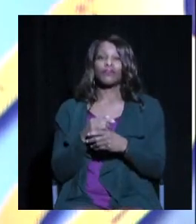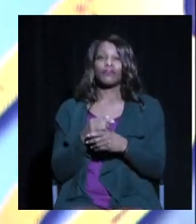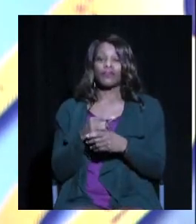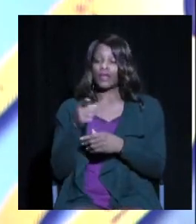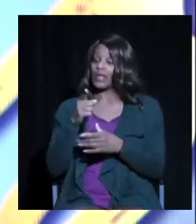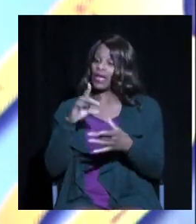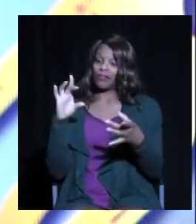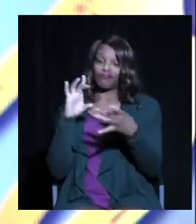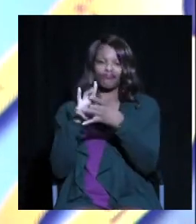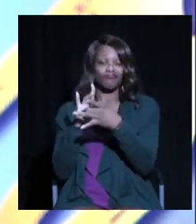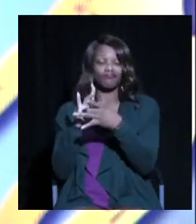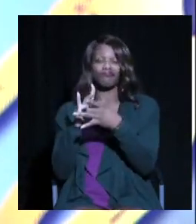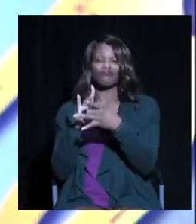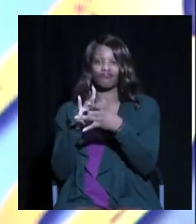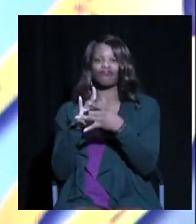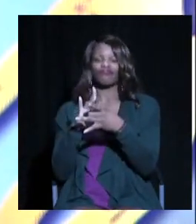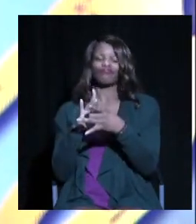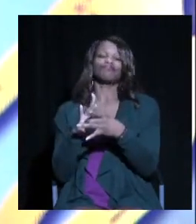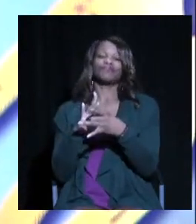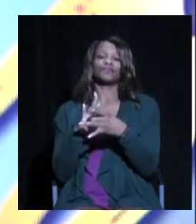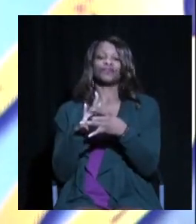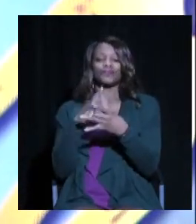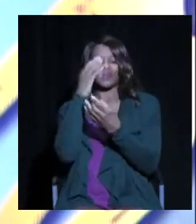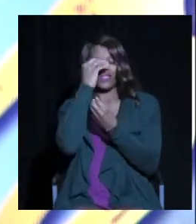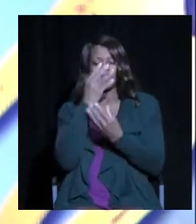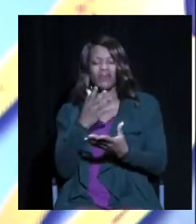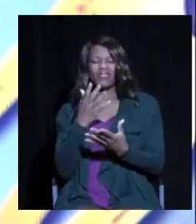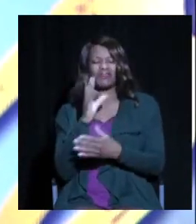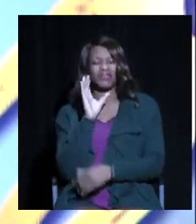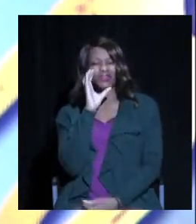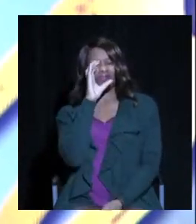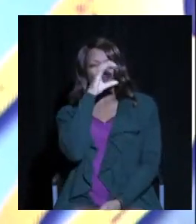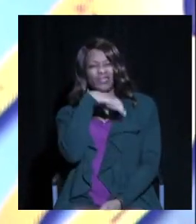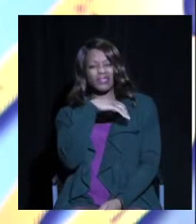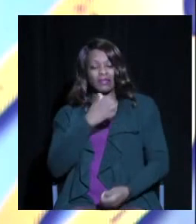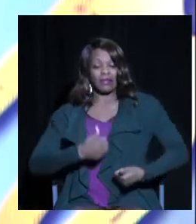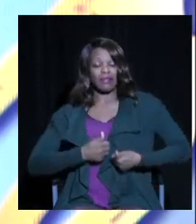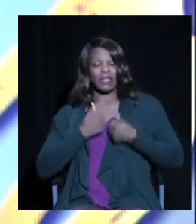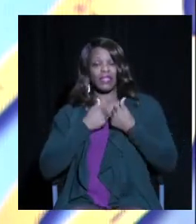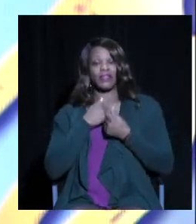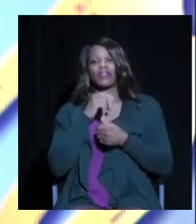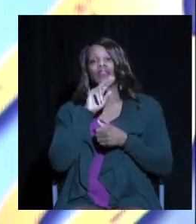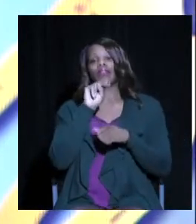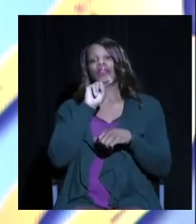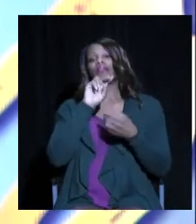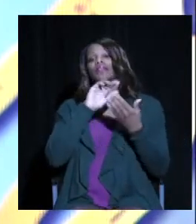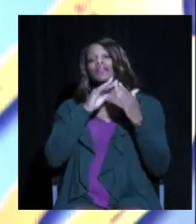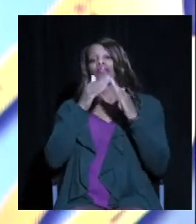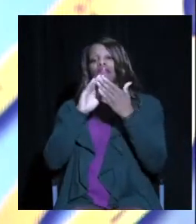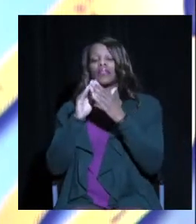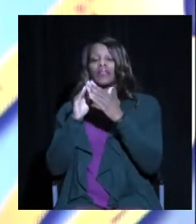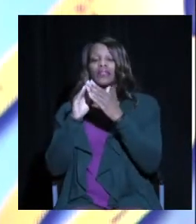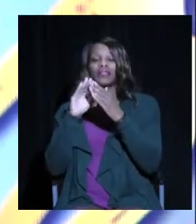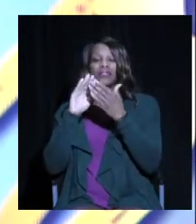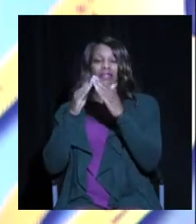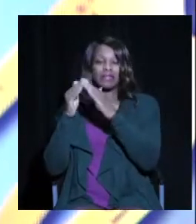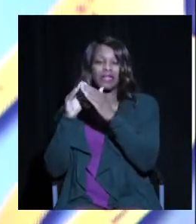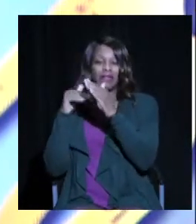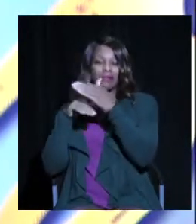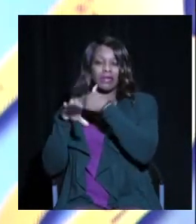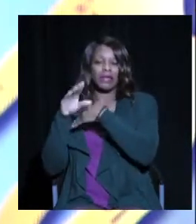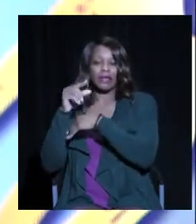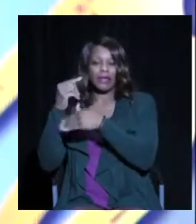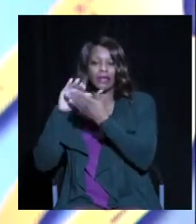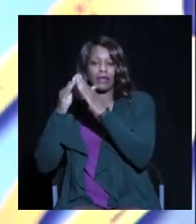locked in, right? So this news is strange. And they lived in Nazareth, a town in Galilee. Look, Nazareth was